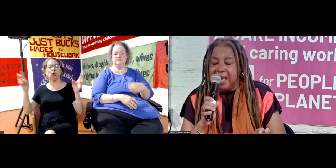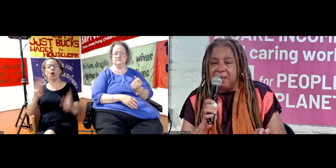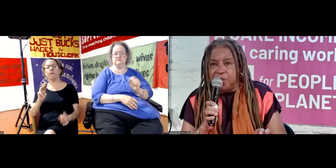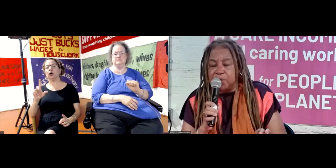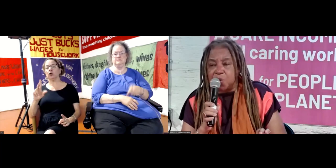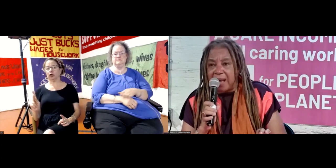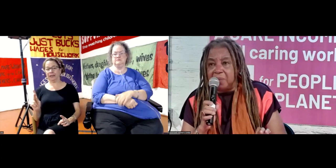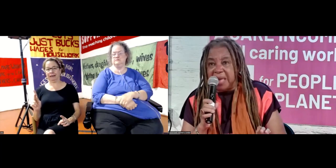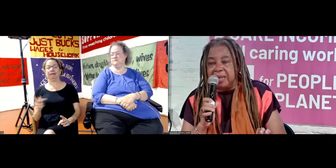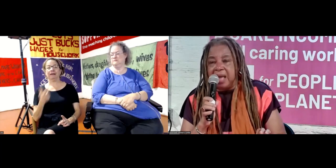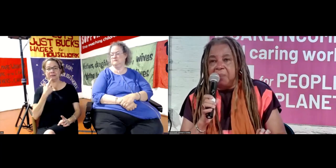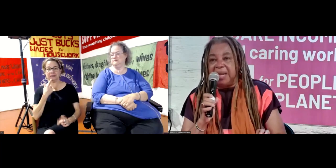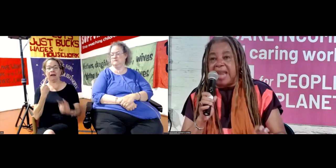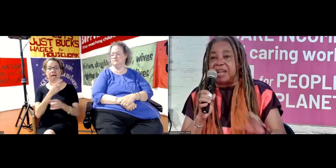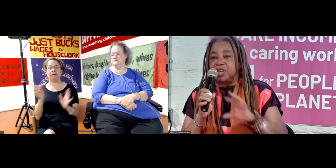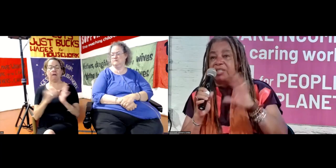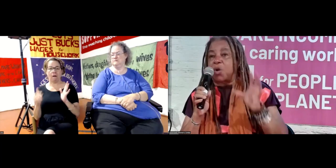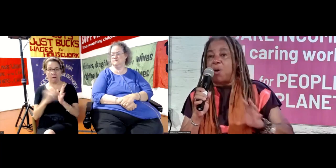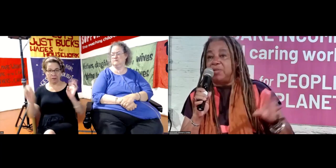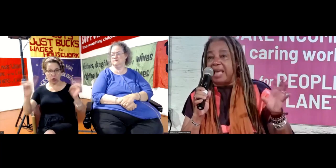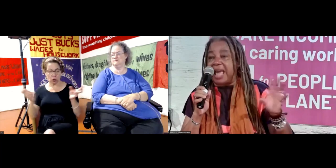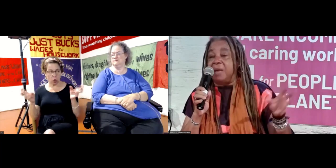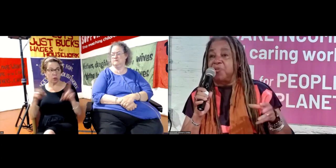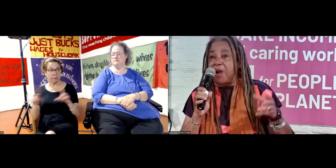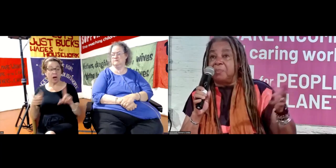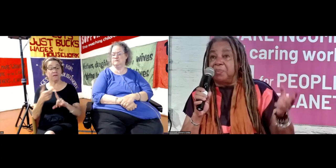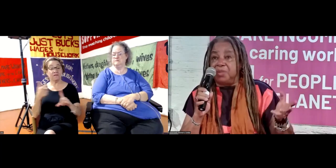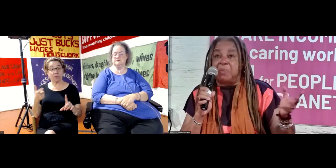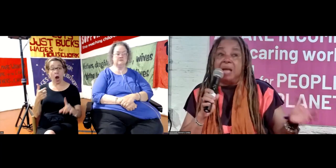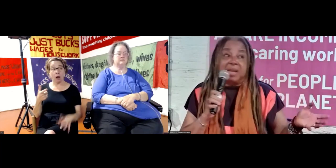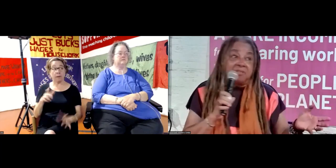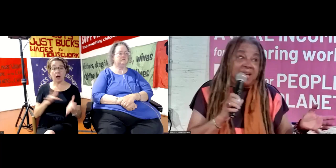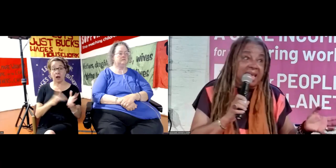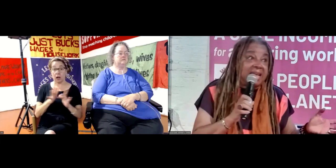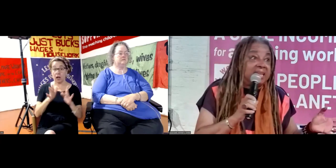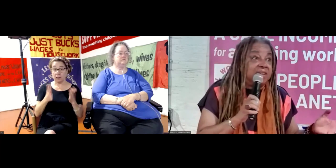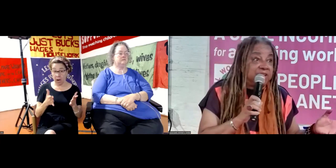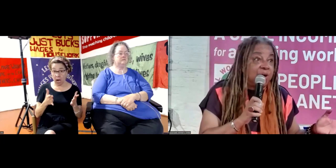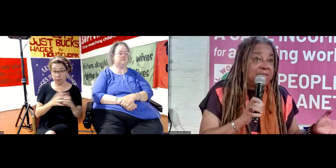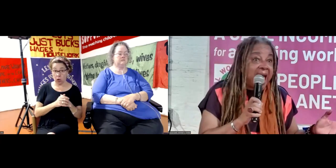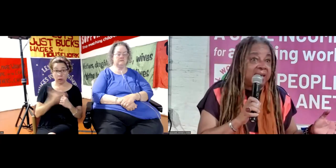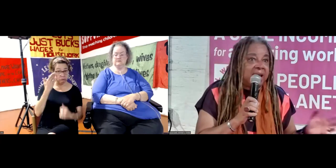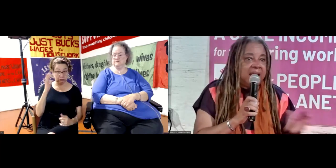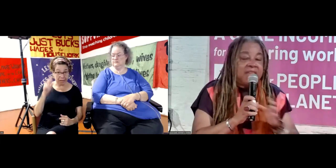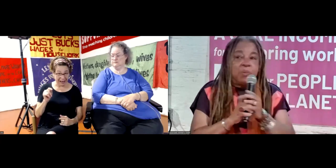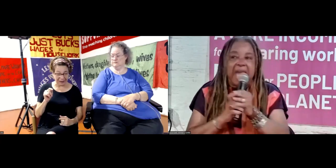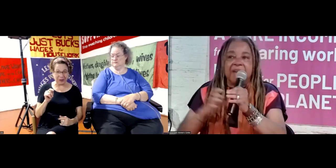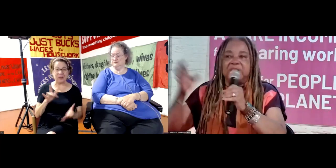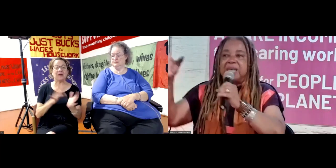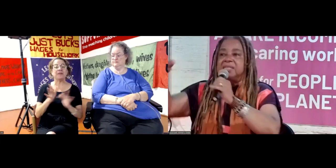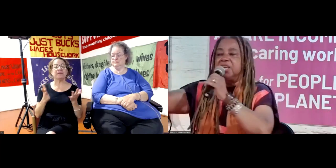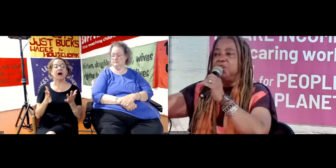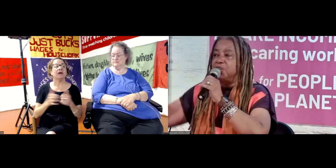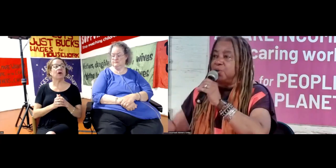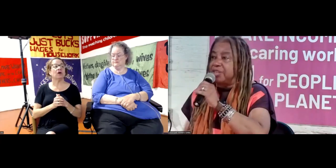Luther King used quite a bit, but it actually is a quote that came from the Bible, I found out. I didn't even know that. That we have